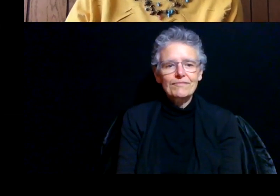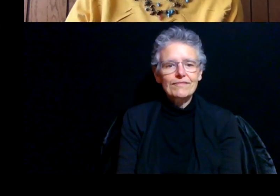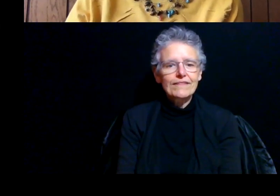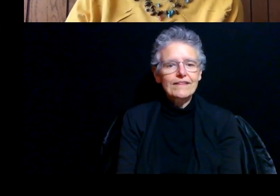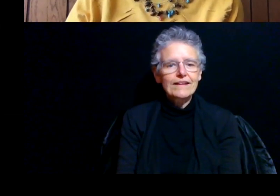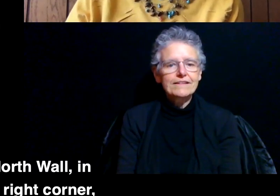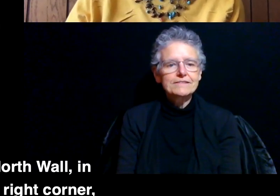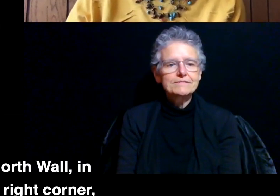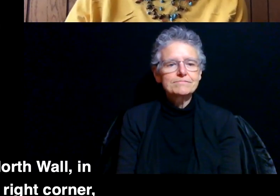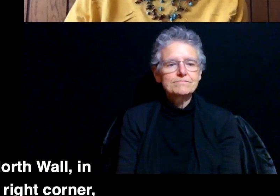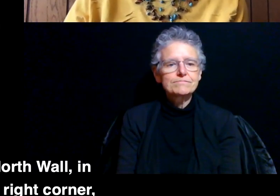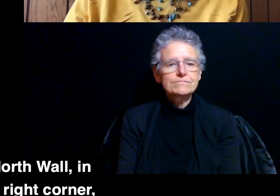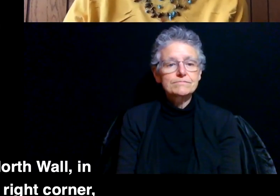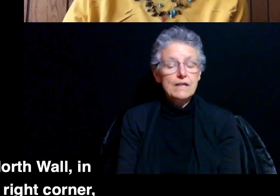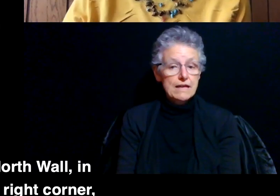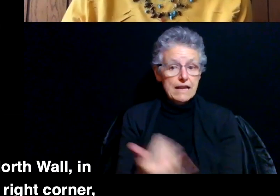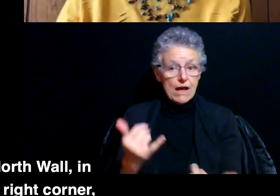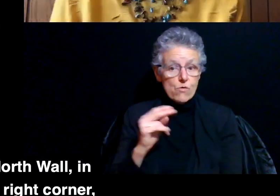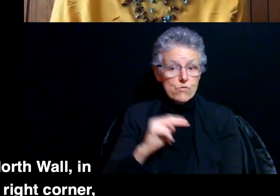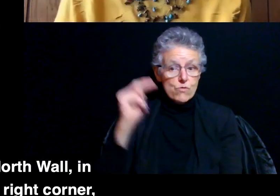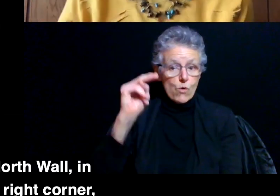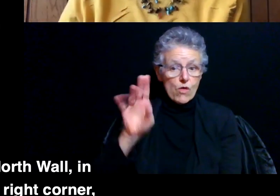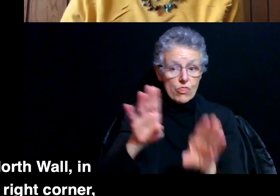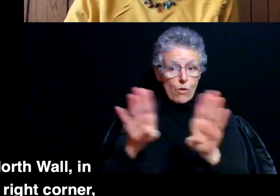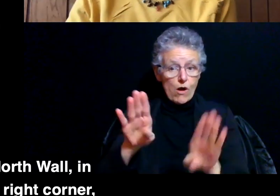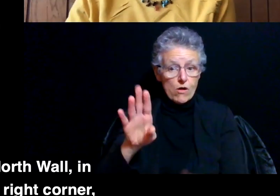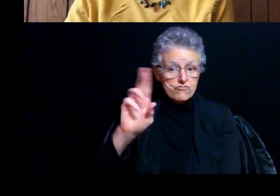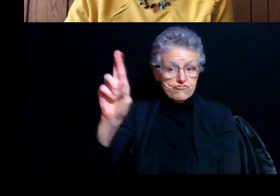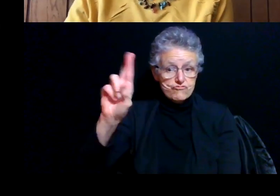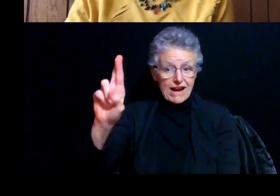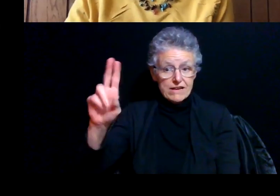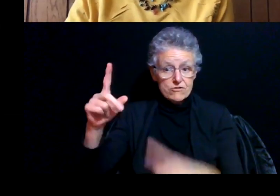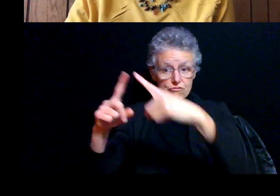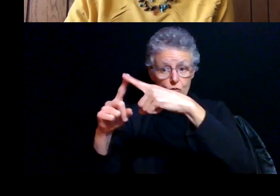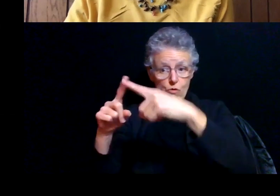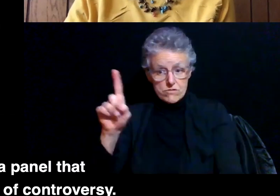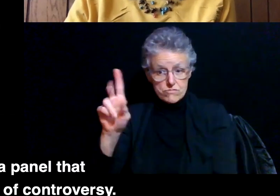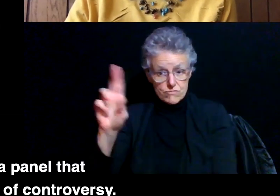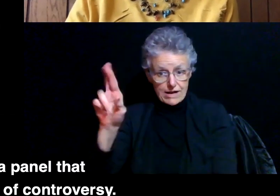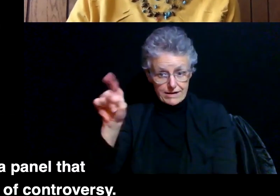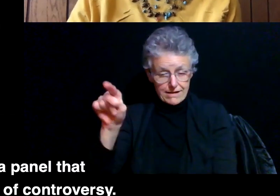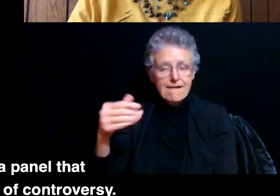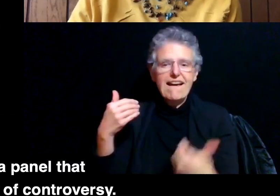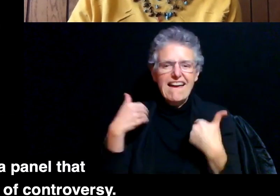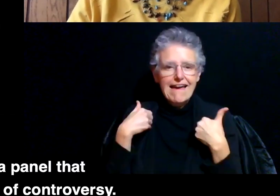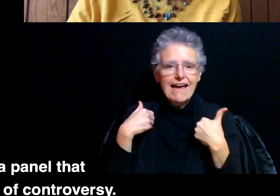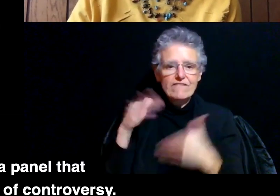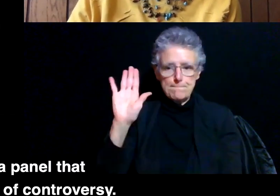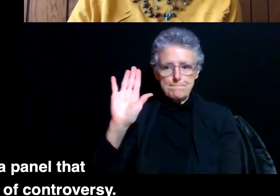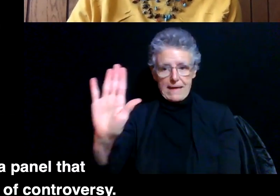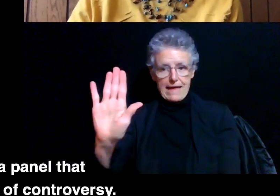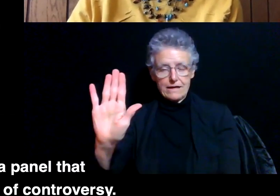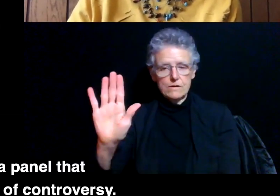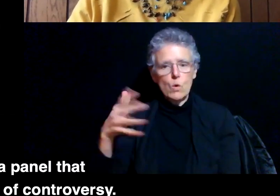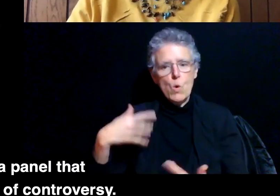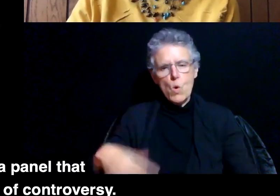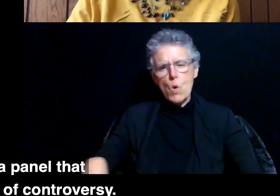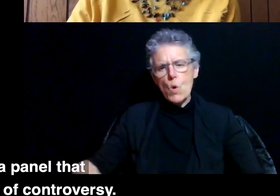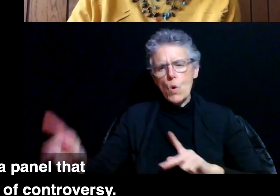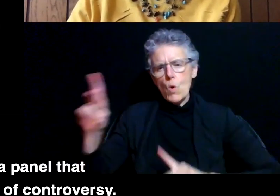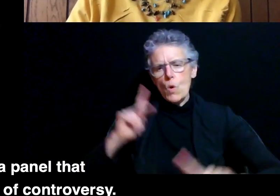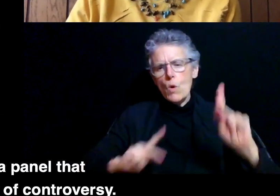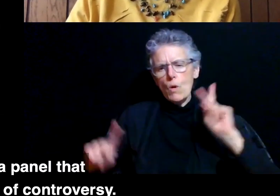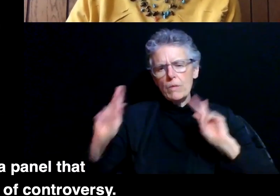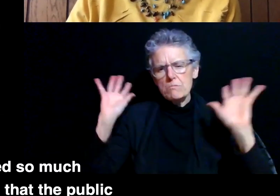wall. On this north wall, in the upper right corner, there is a panel that created a lot of